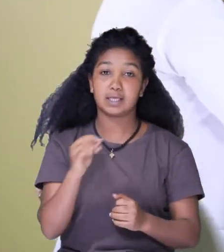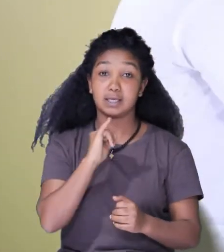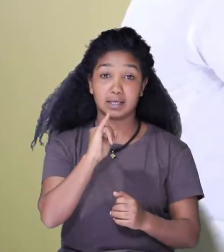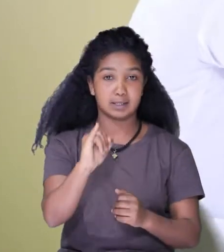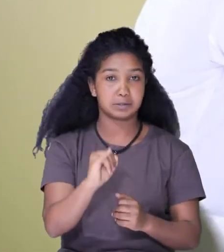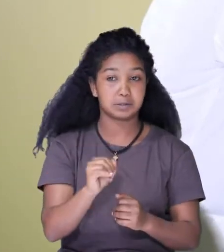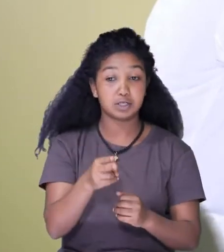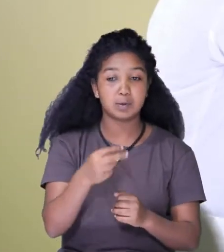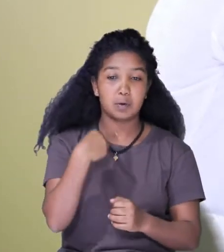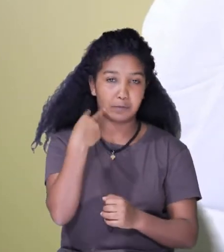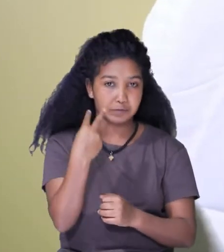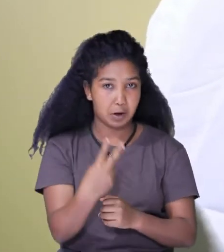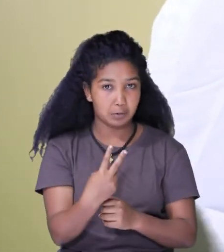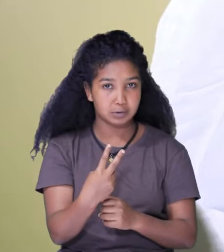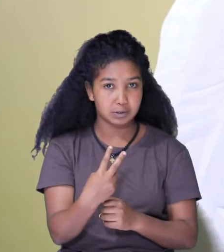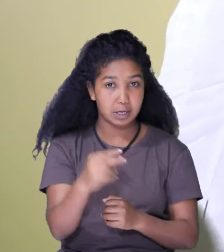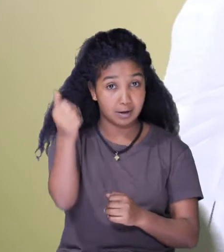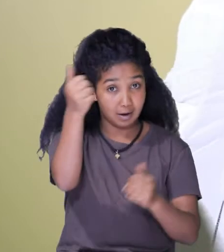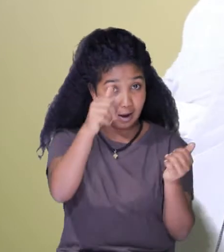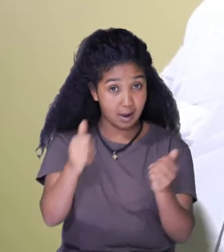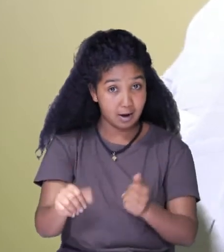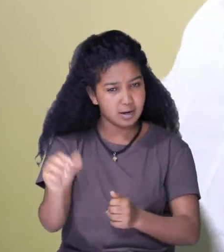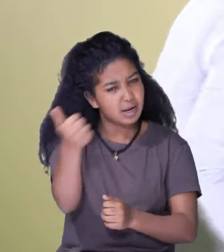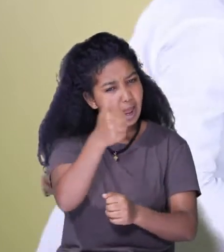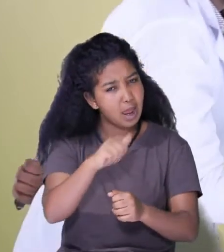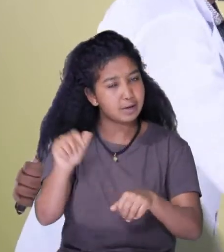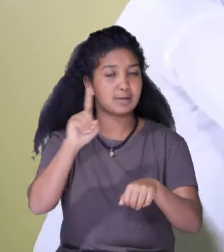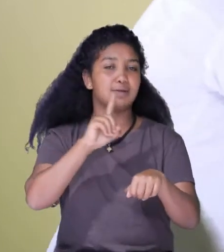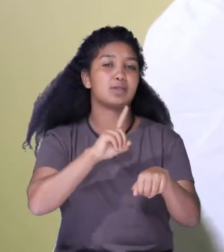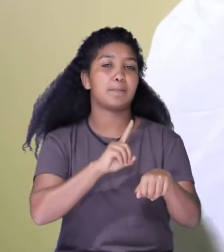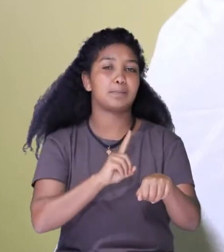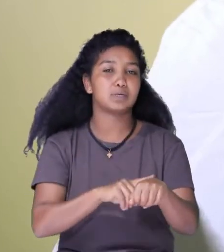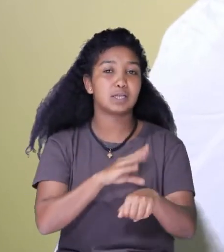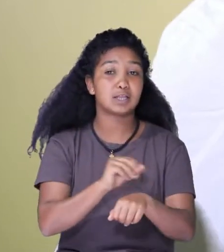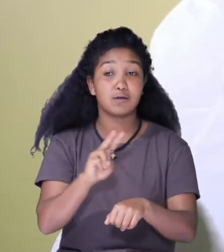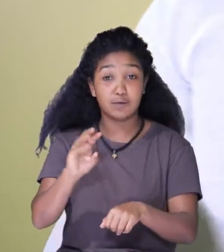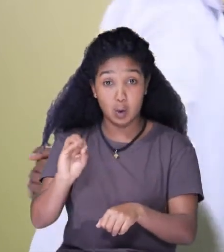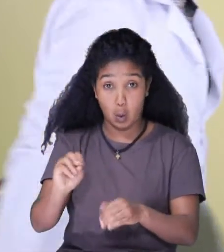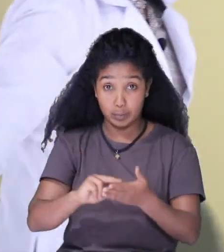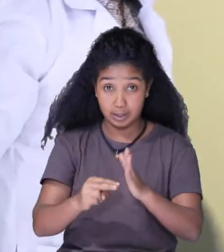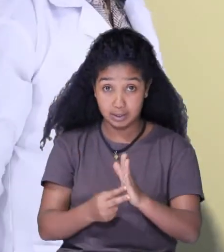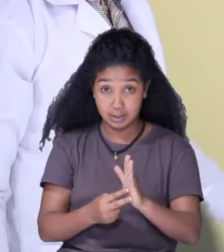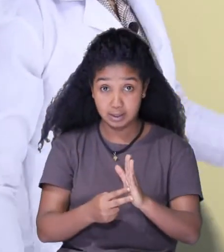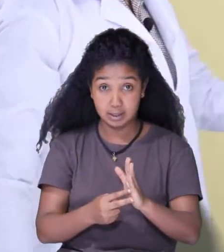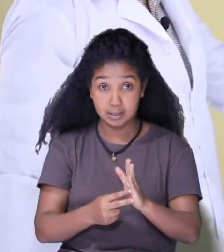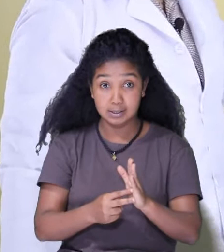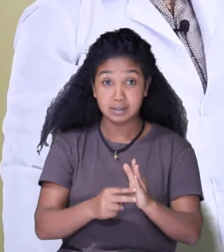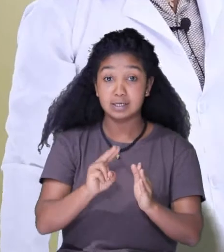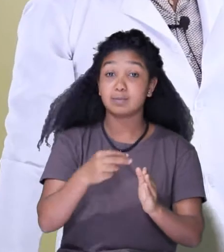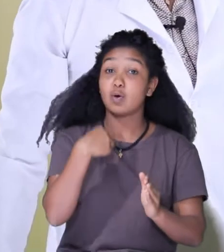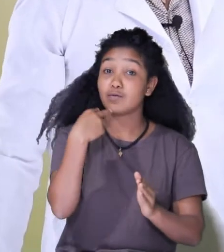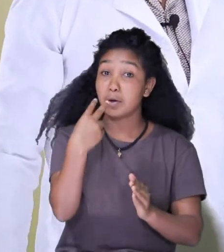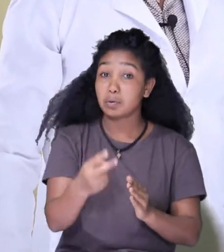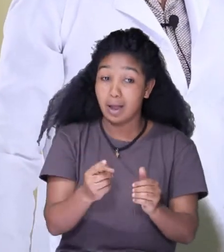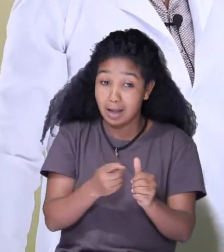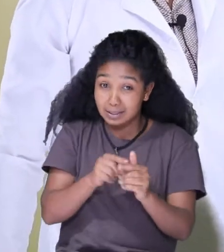is the speed of sound in air at any temperature, and Vo is the speed of